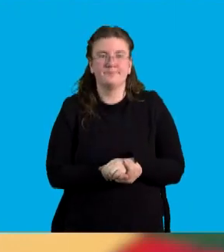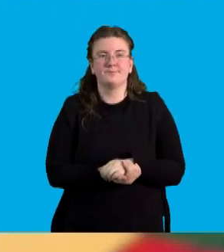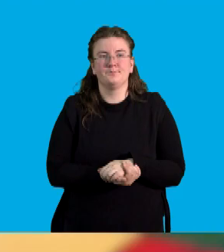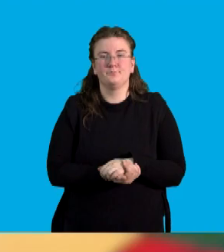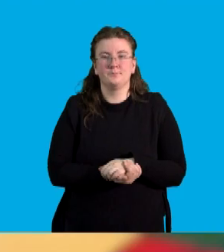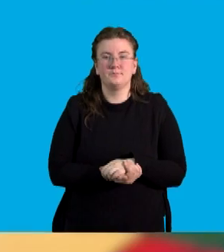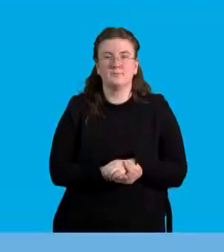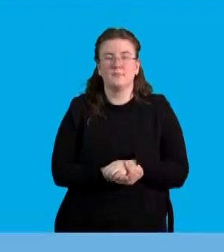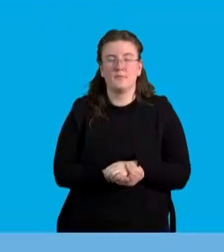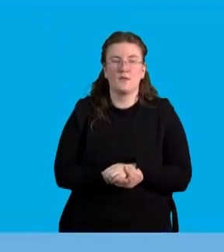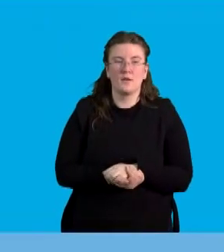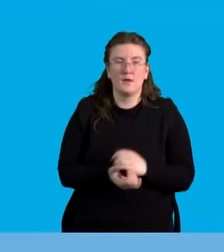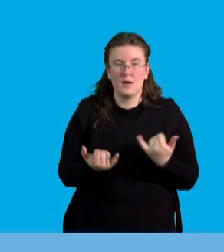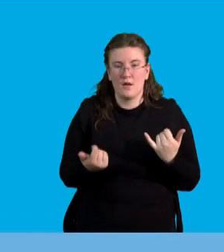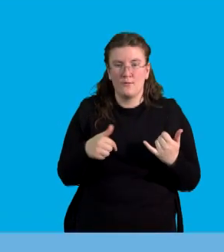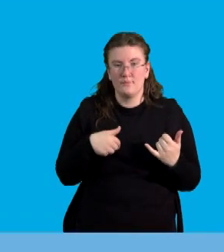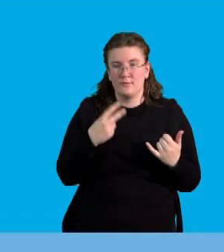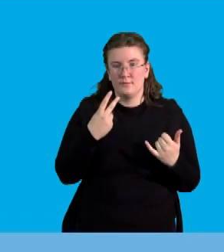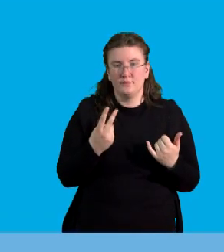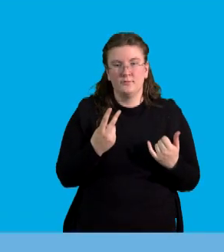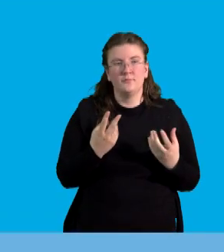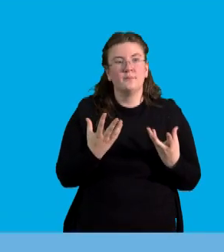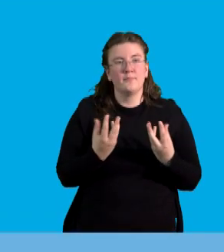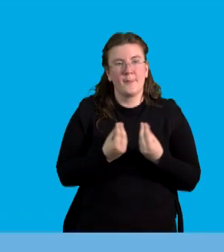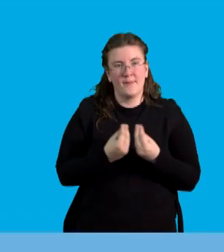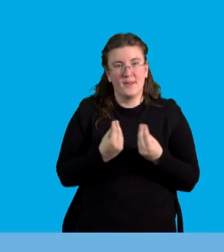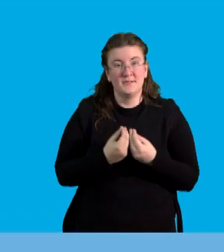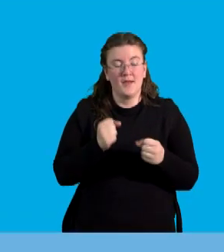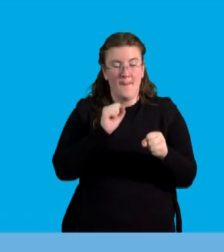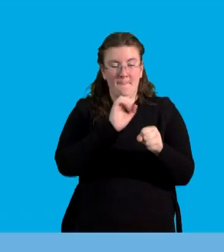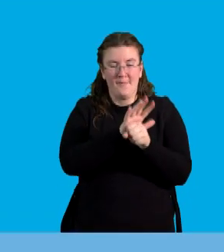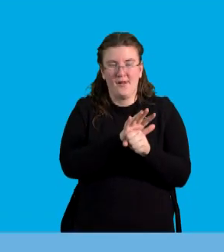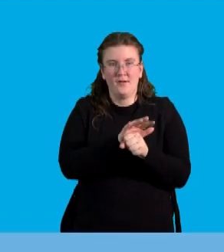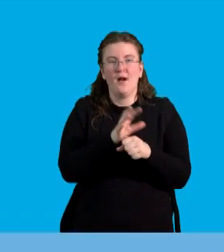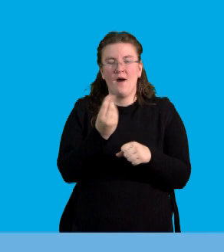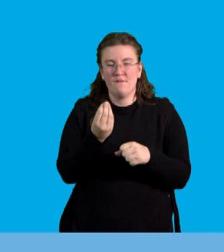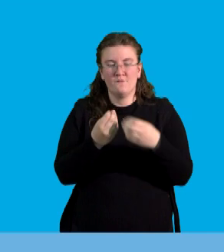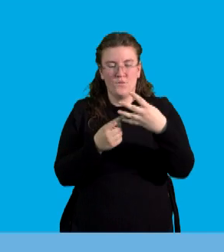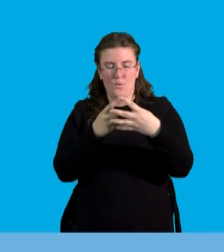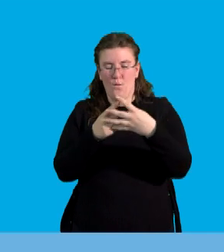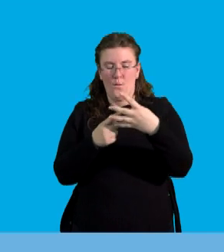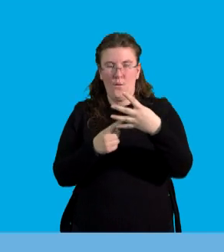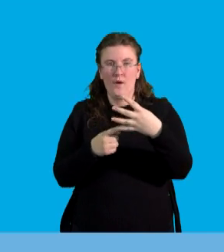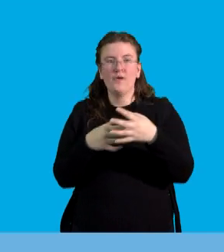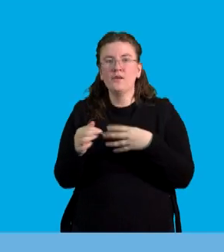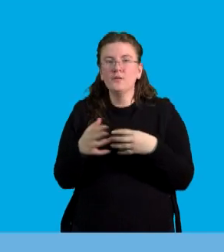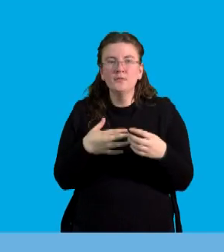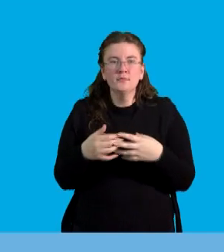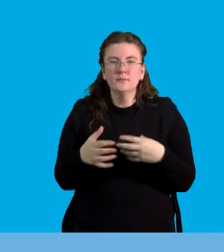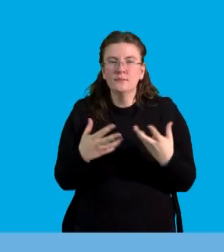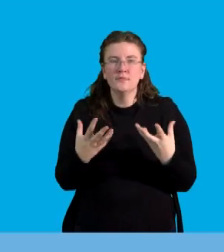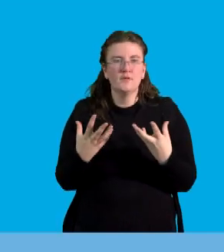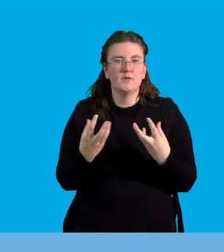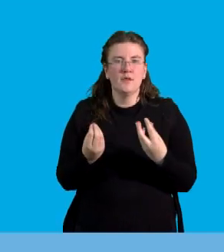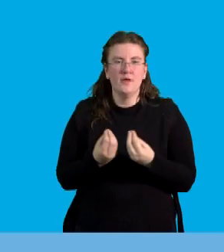resistance. Now, looking at the factors that are affecting the resistance, there's 4 of them. Now, the resistance of